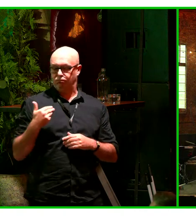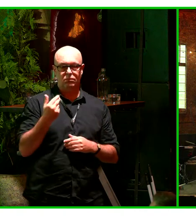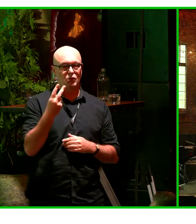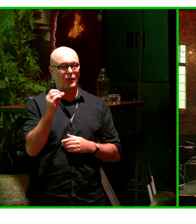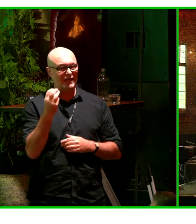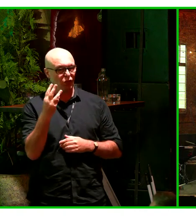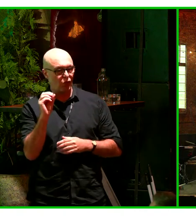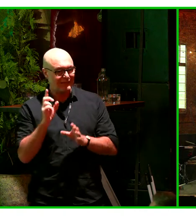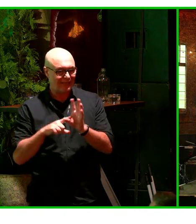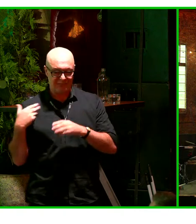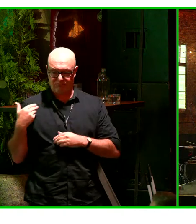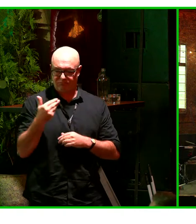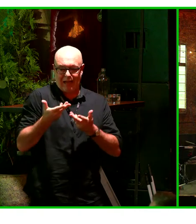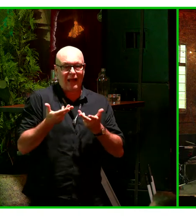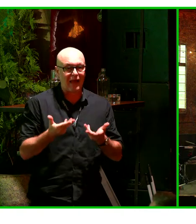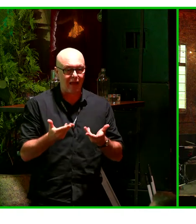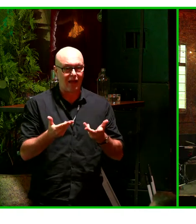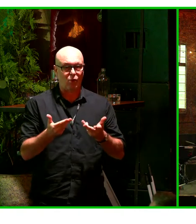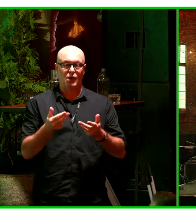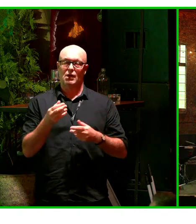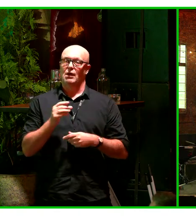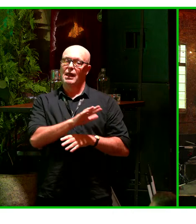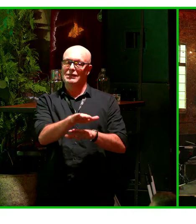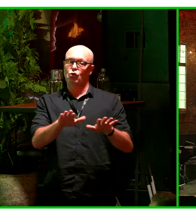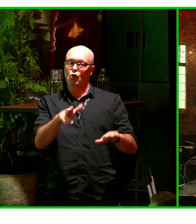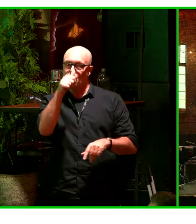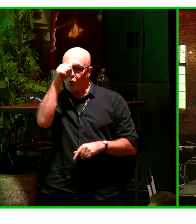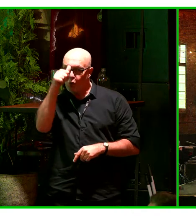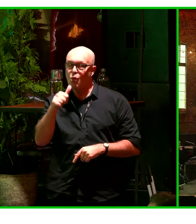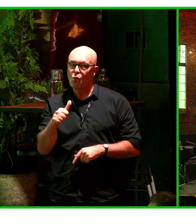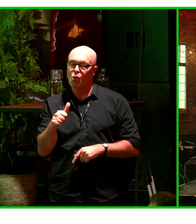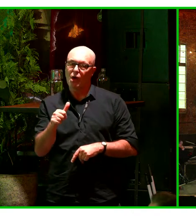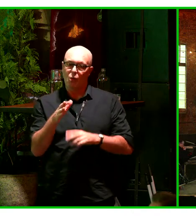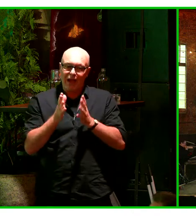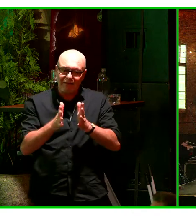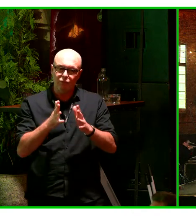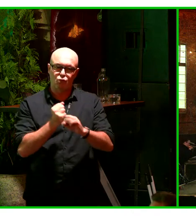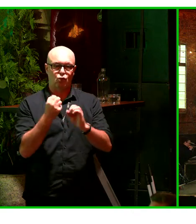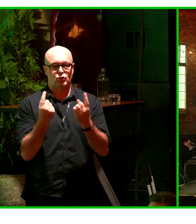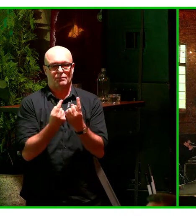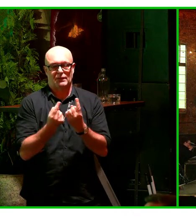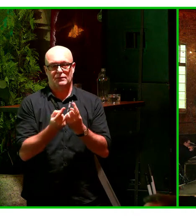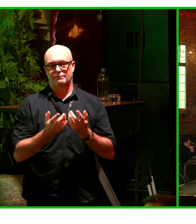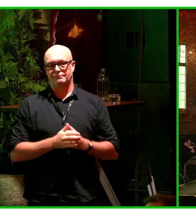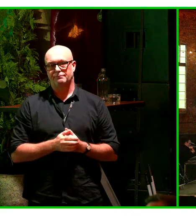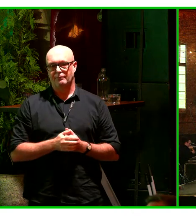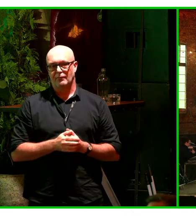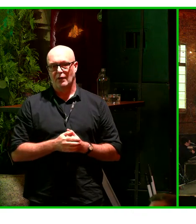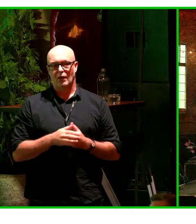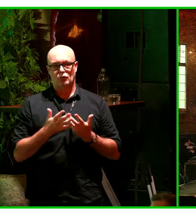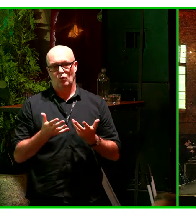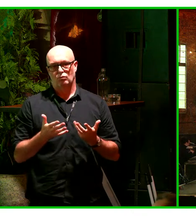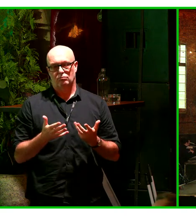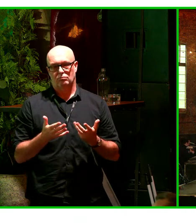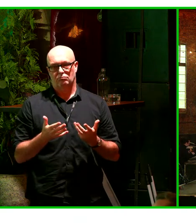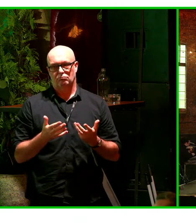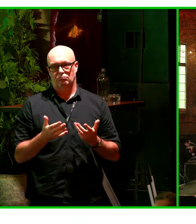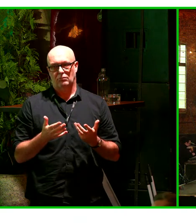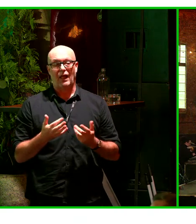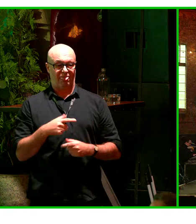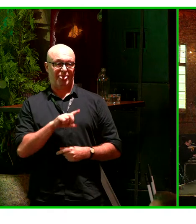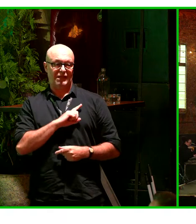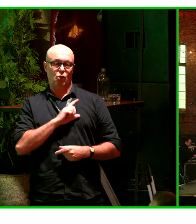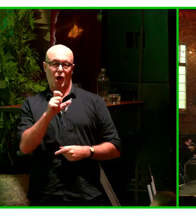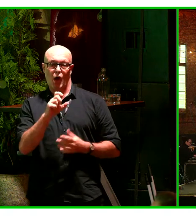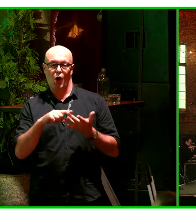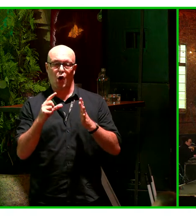the generation of today, and the kids know that we need to do something. And so that's what COP